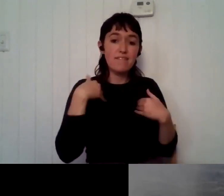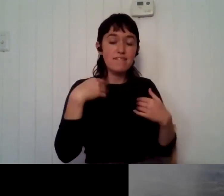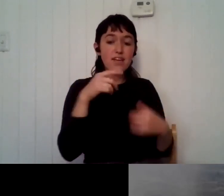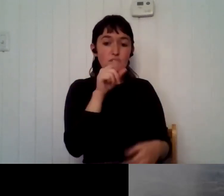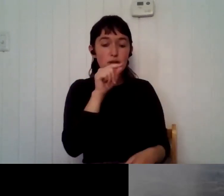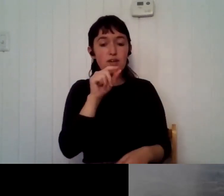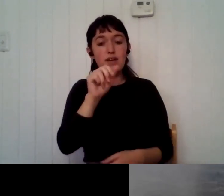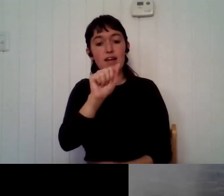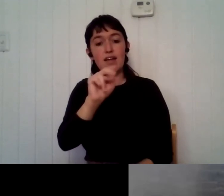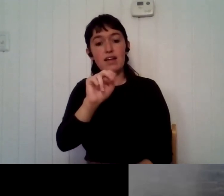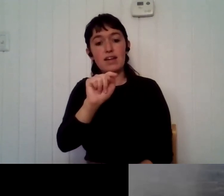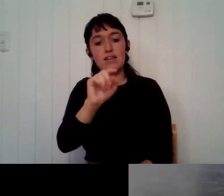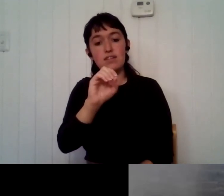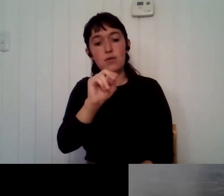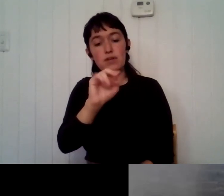Antonina CDP.